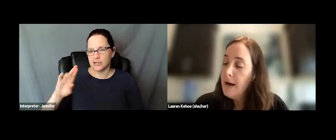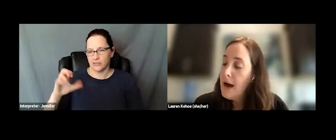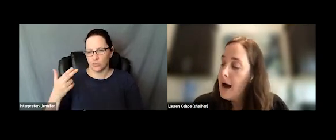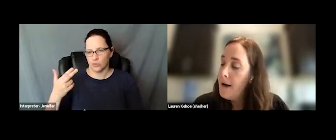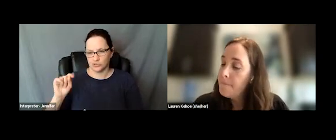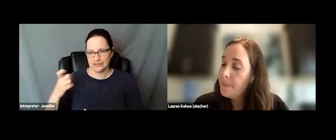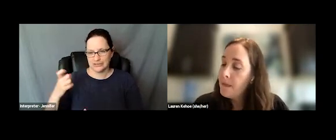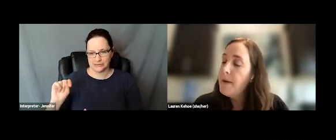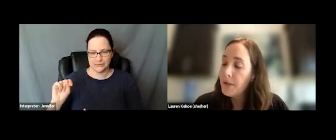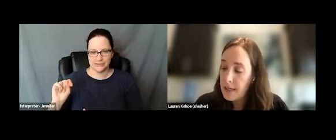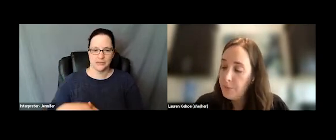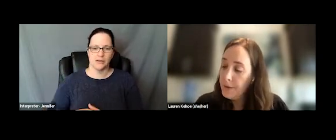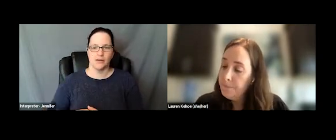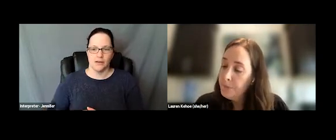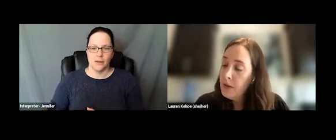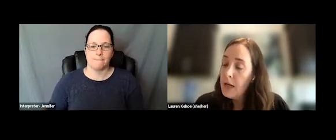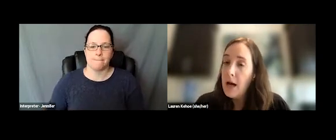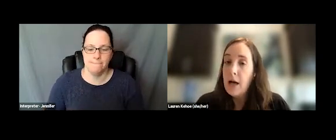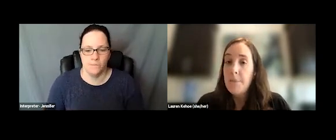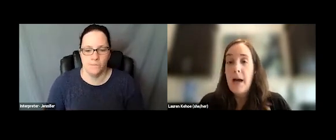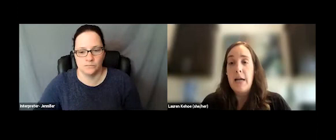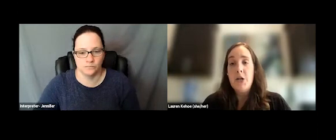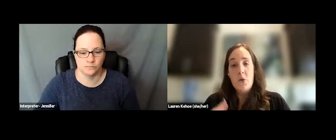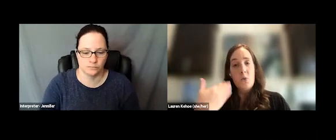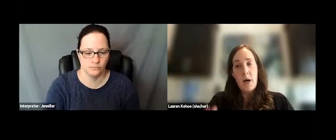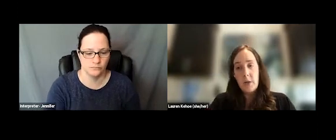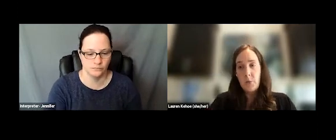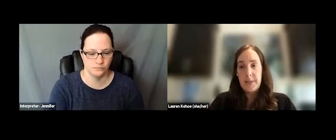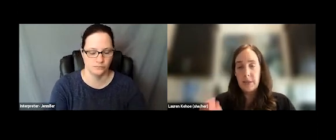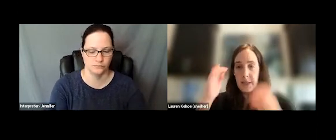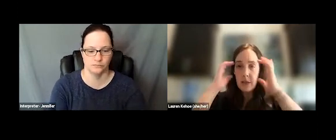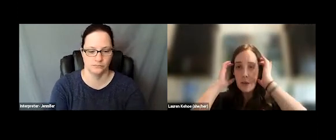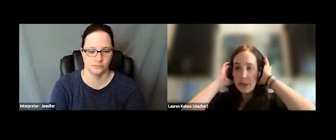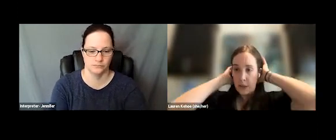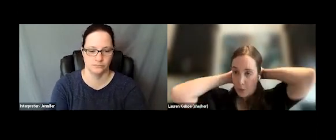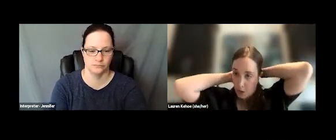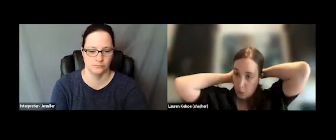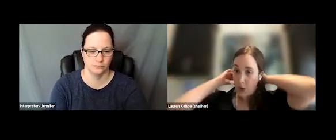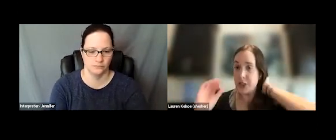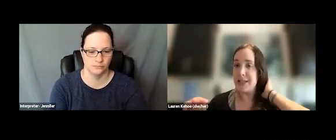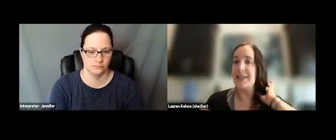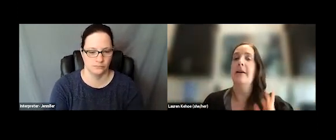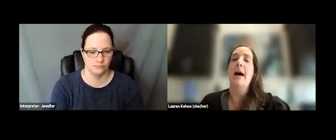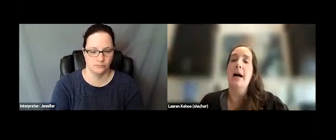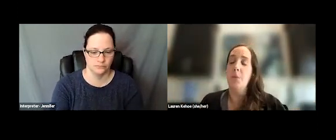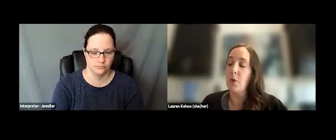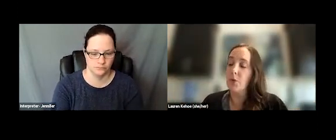content, box type rather. I know you received a link earlier for a worksheet, which